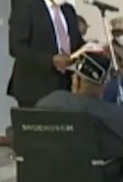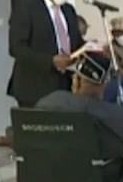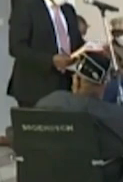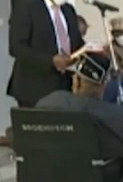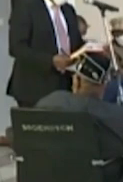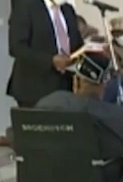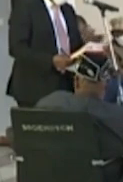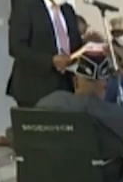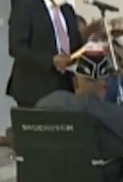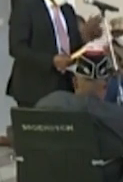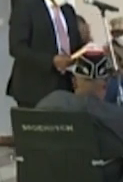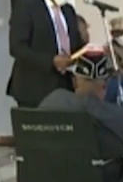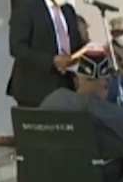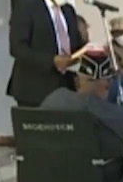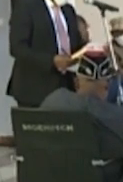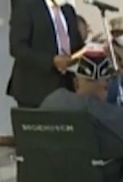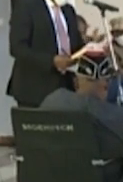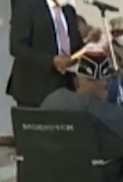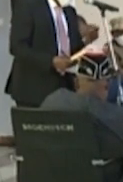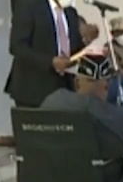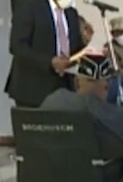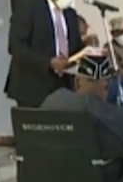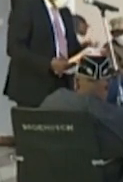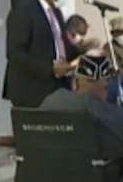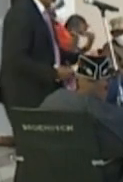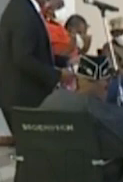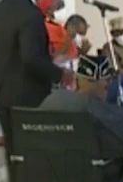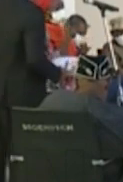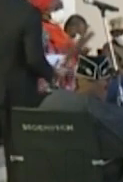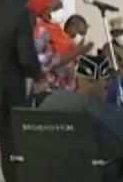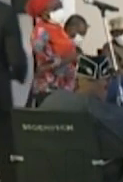that we can wrap this up very fast. Thank you.